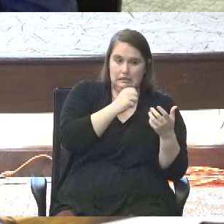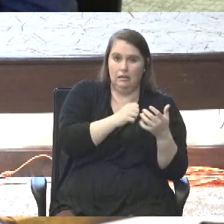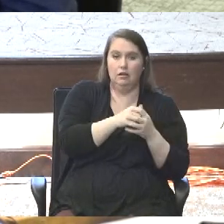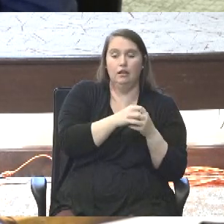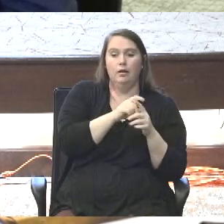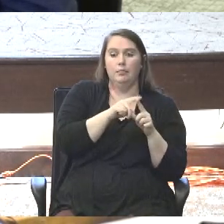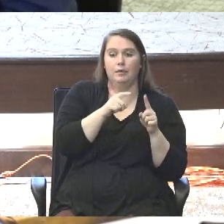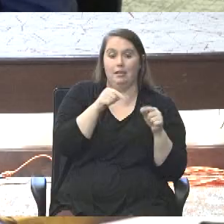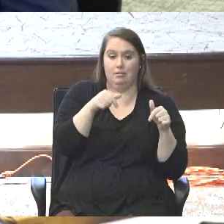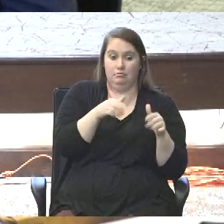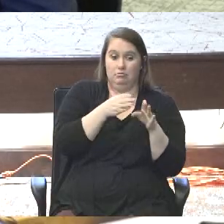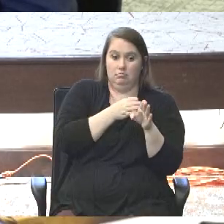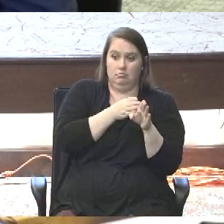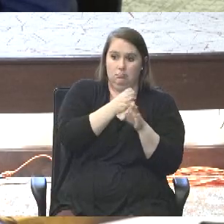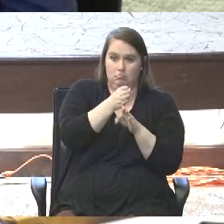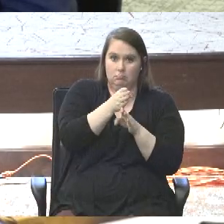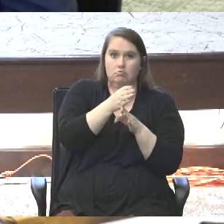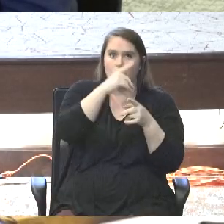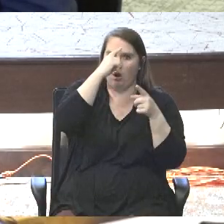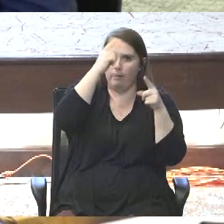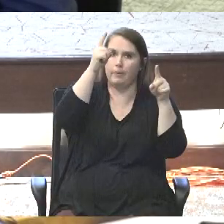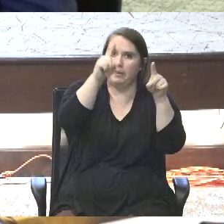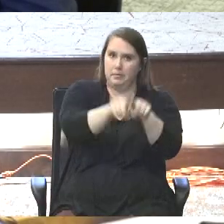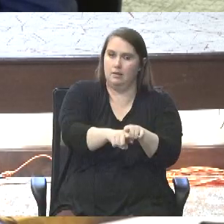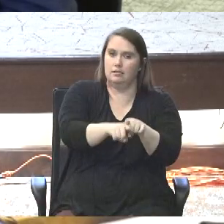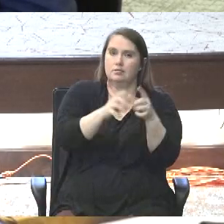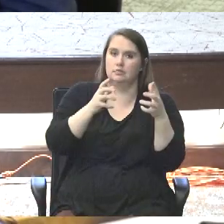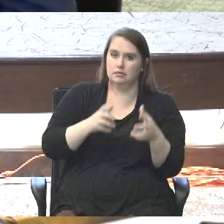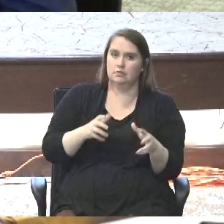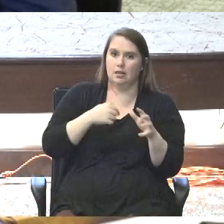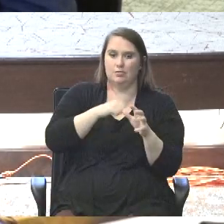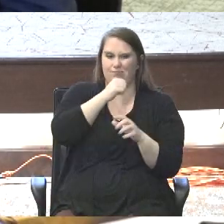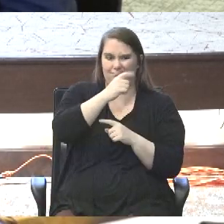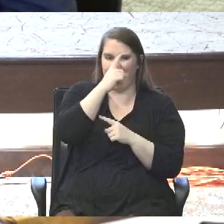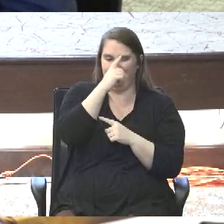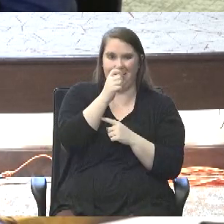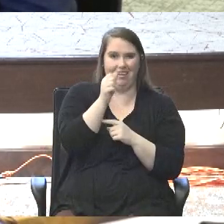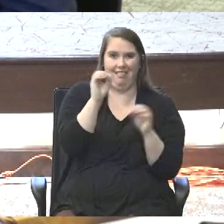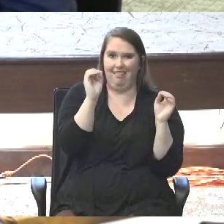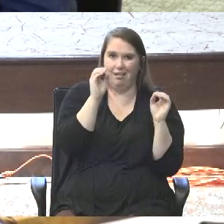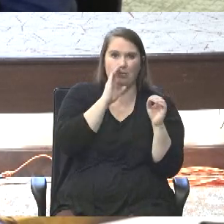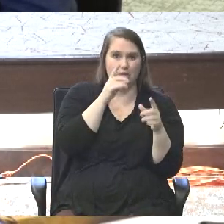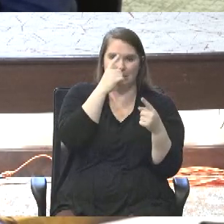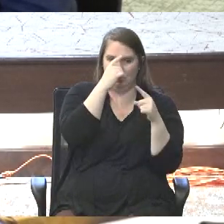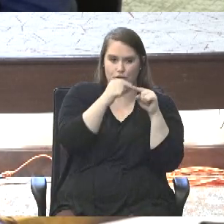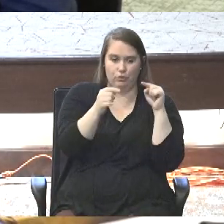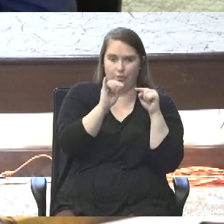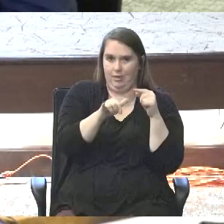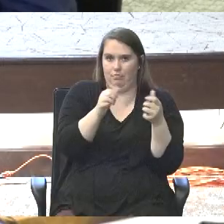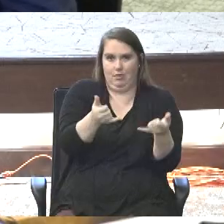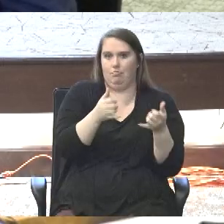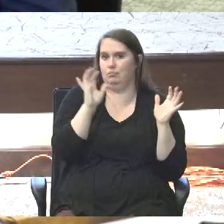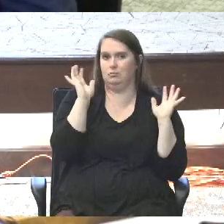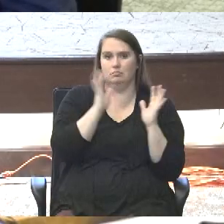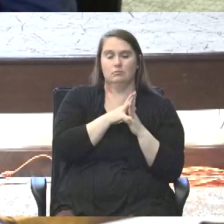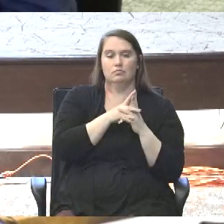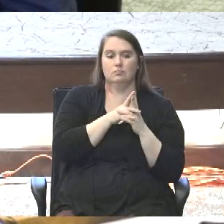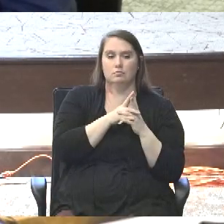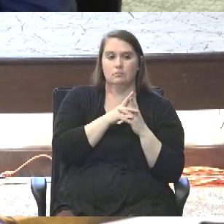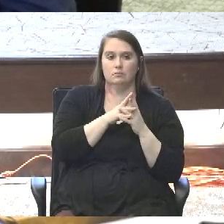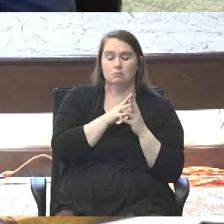very professional compromise, and I don't think any of them would disagree with that right now.